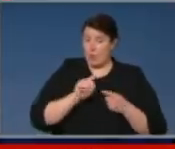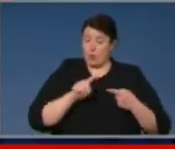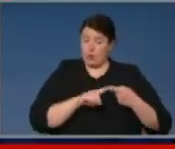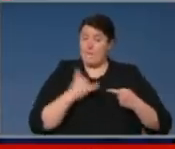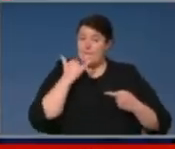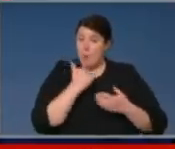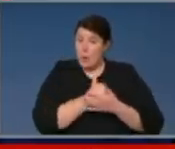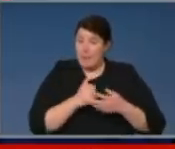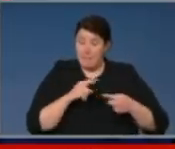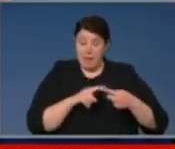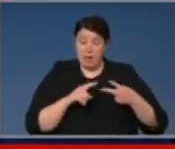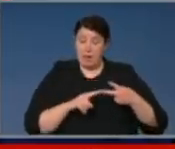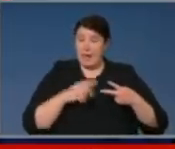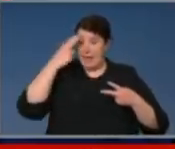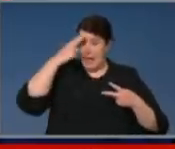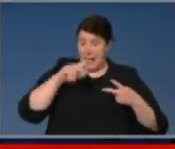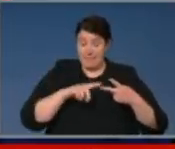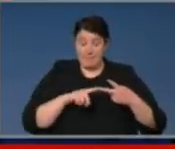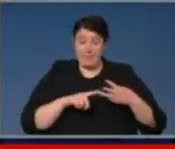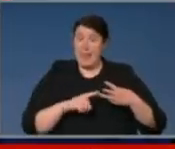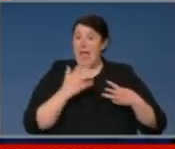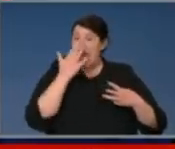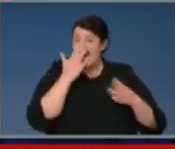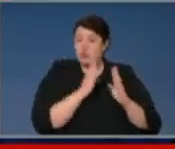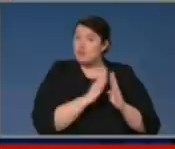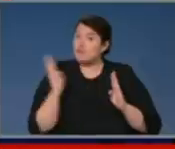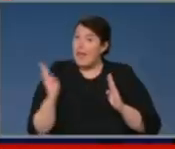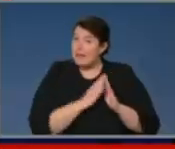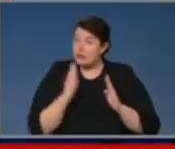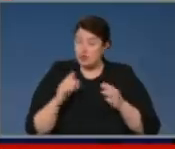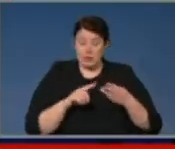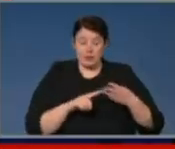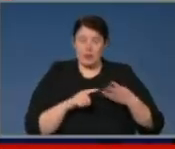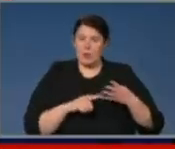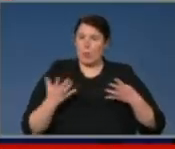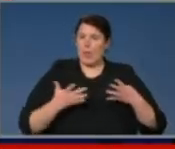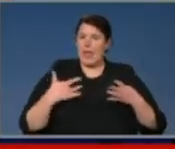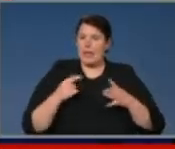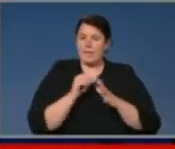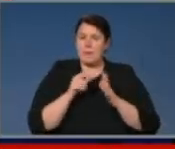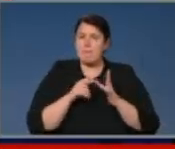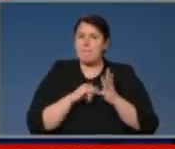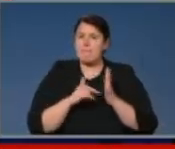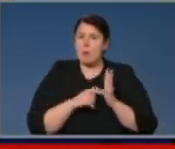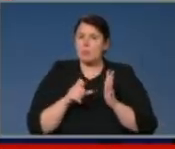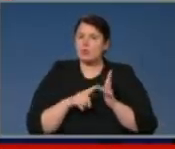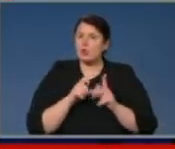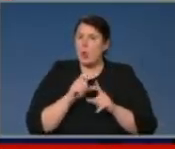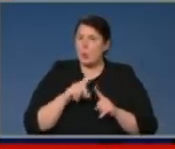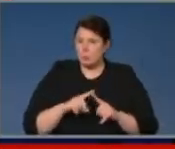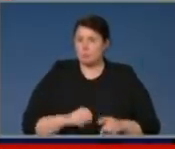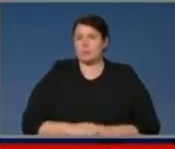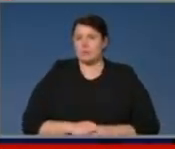name, your age range and your postcode. Significantly, we've worked with the medical